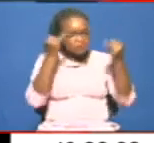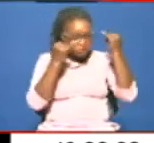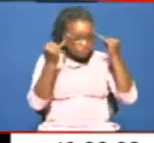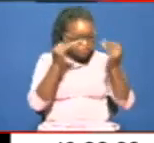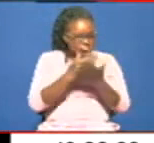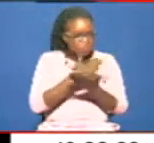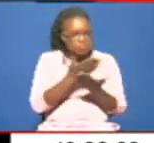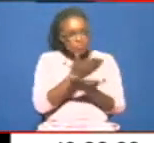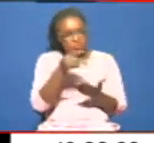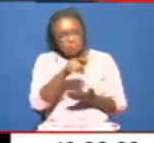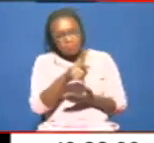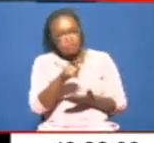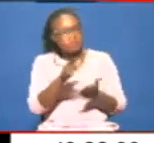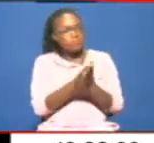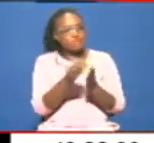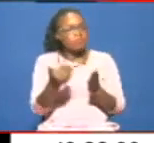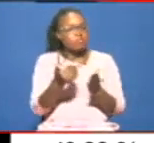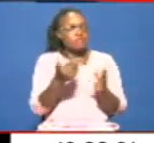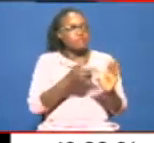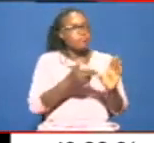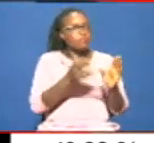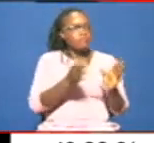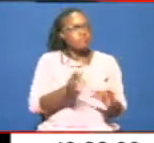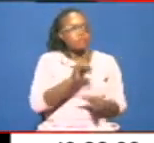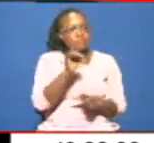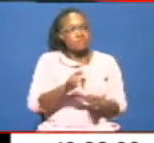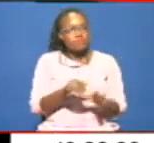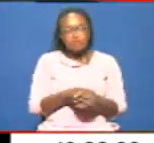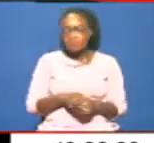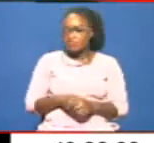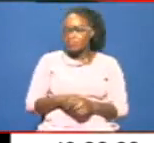for yourself and other players? You know,